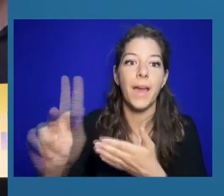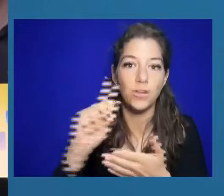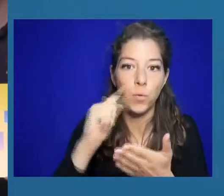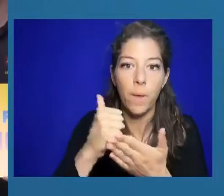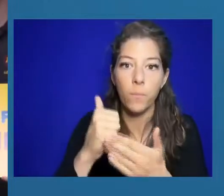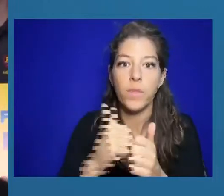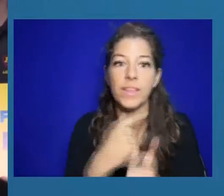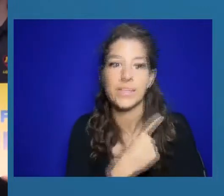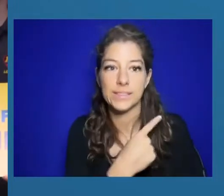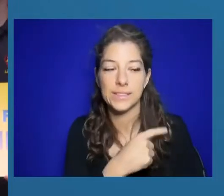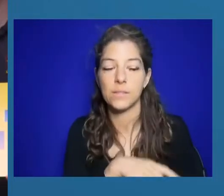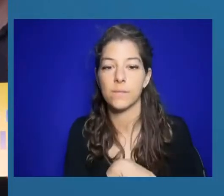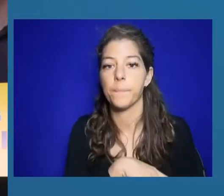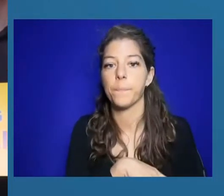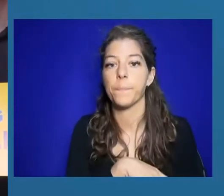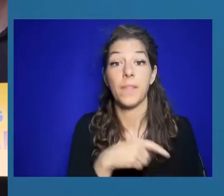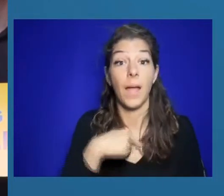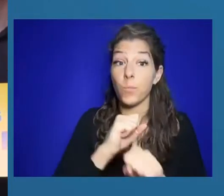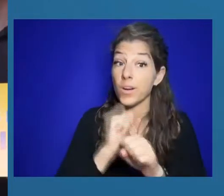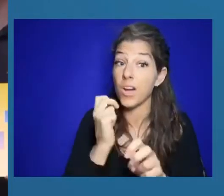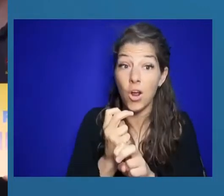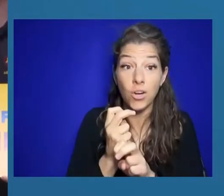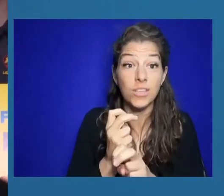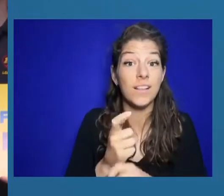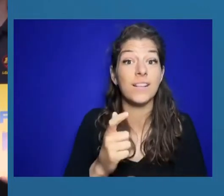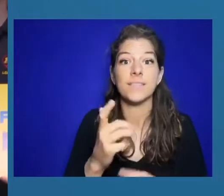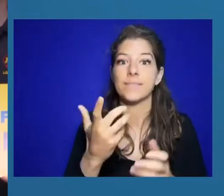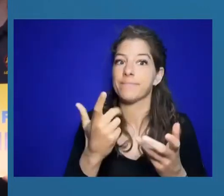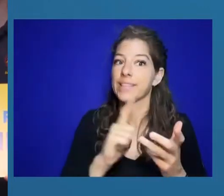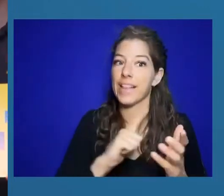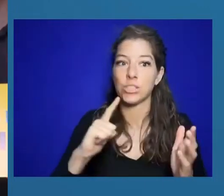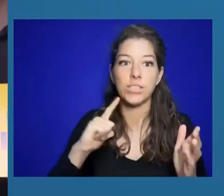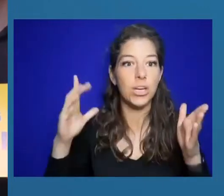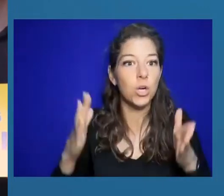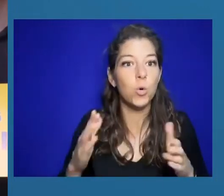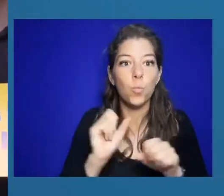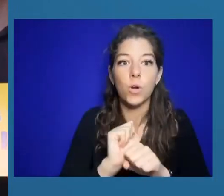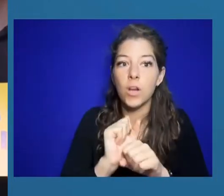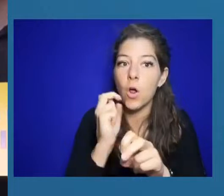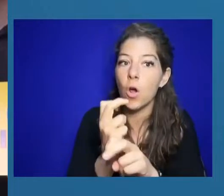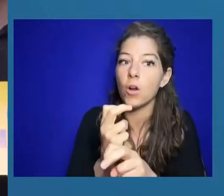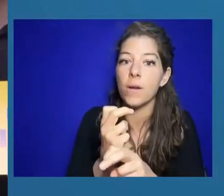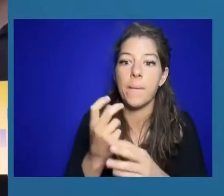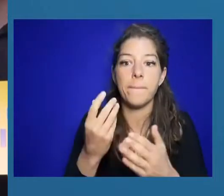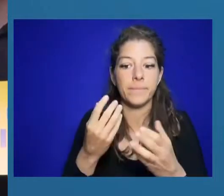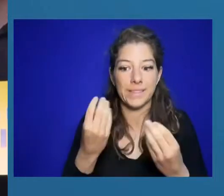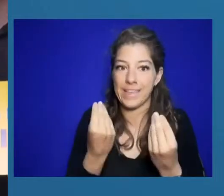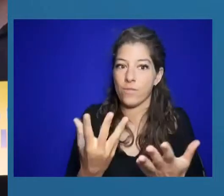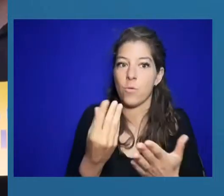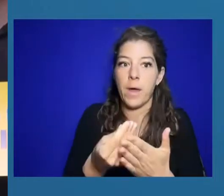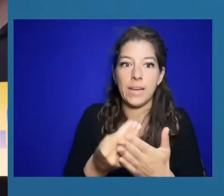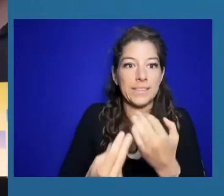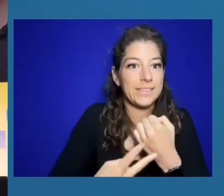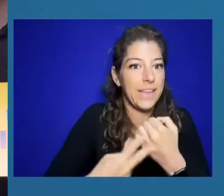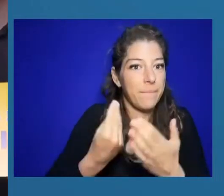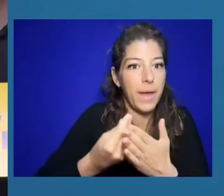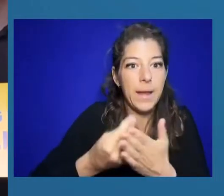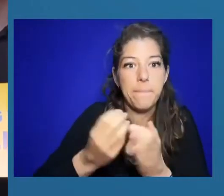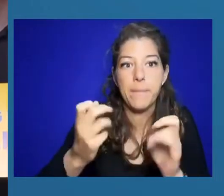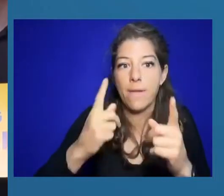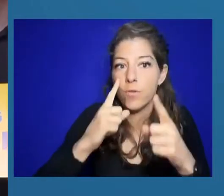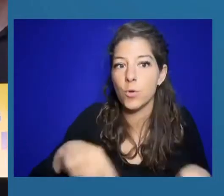So I'm working hard. The legislature's working hard. Money back in your pockets. But you know what?